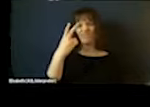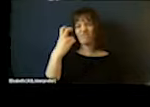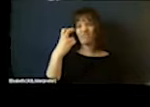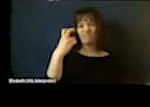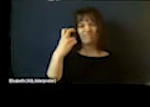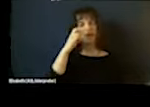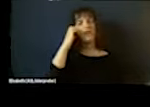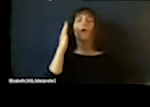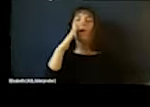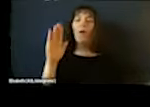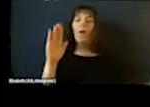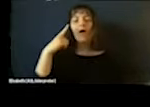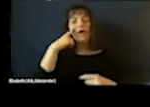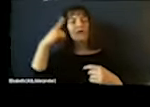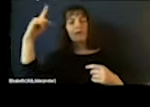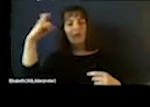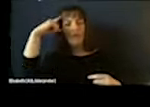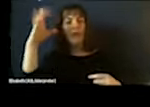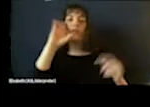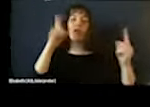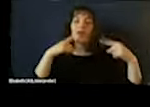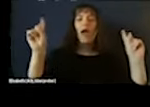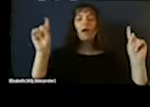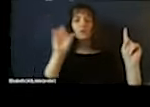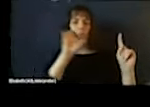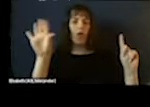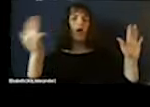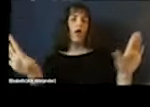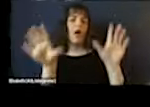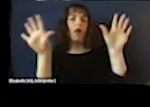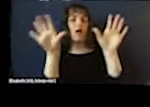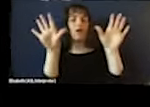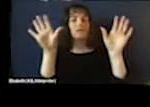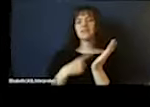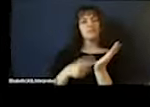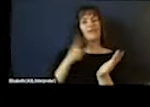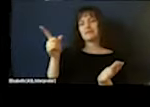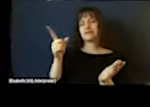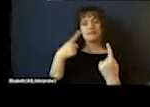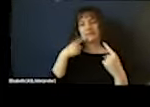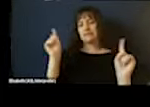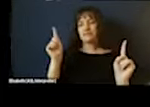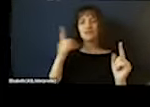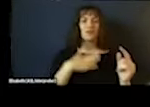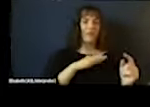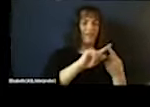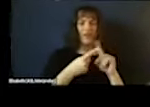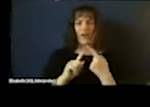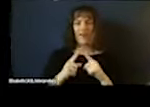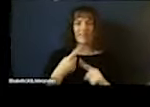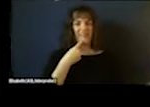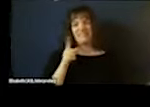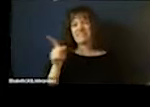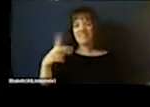really big and incredible, but sometimes they cannot make it. So most of my friends said, maybe, maybe not. And then we cannot be sure if they really